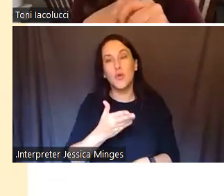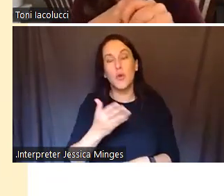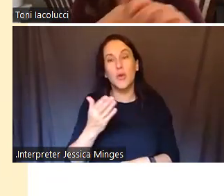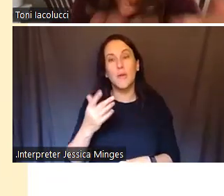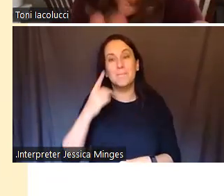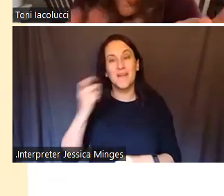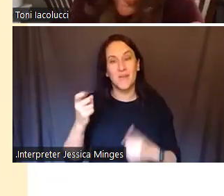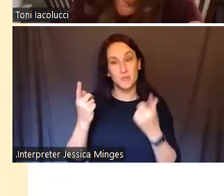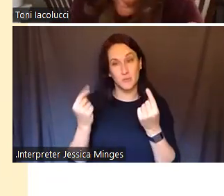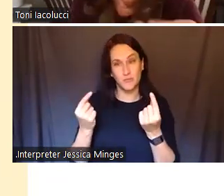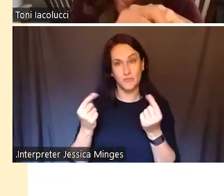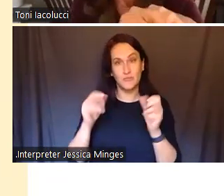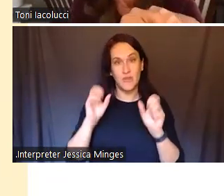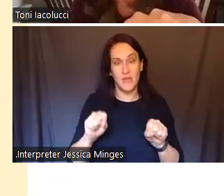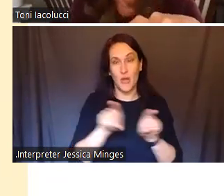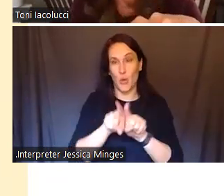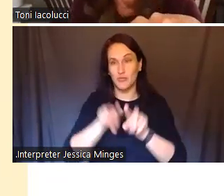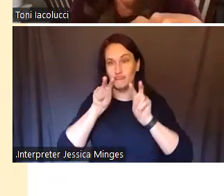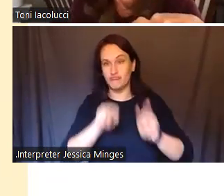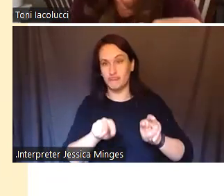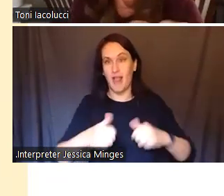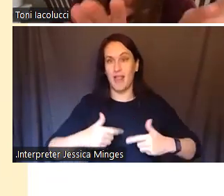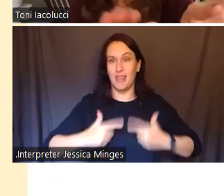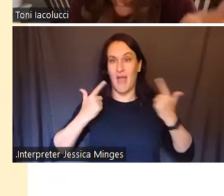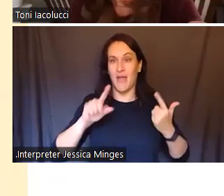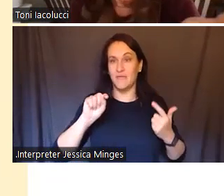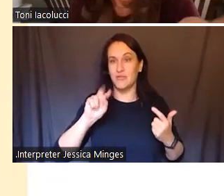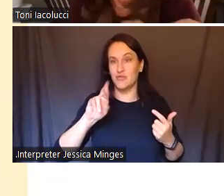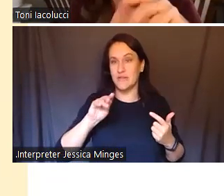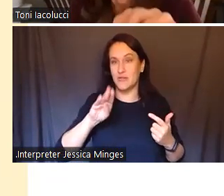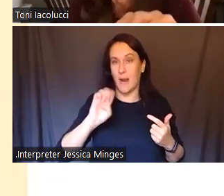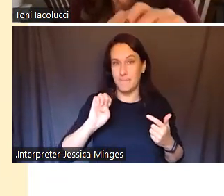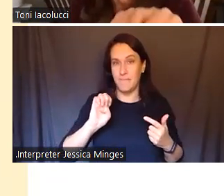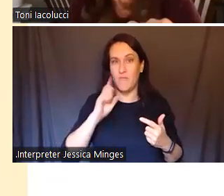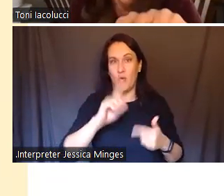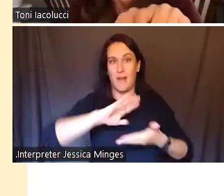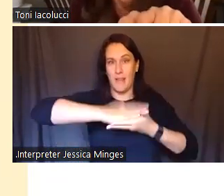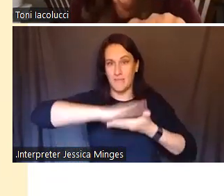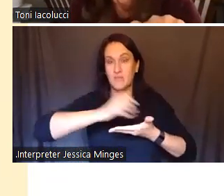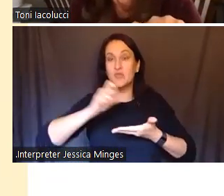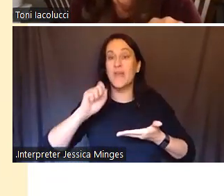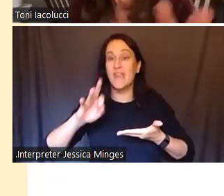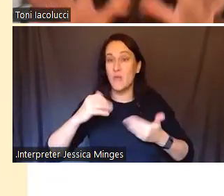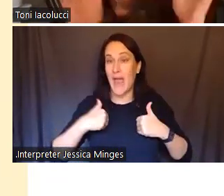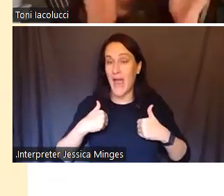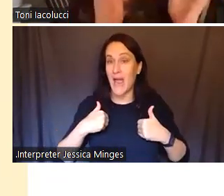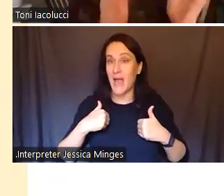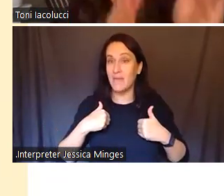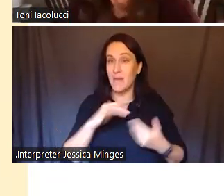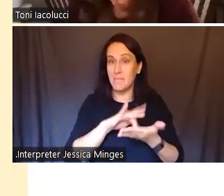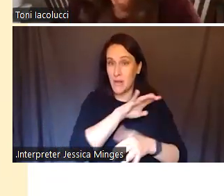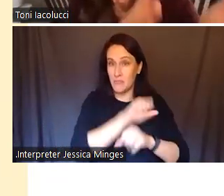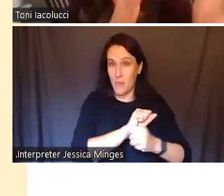do is you could also look at Live Transcribe on a laptop. So if you're having an encounter, a medical encounter,